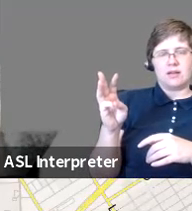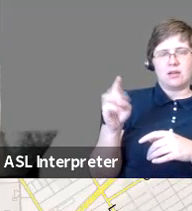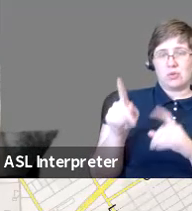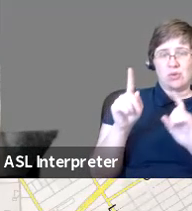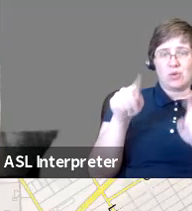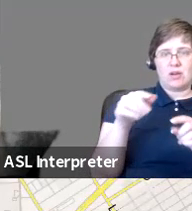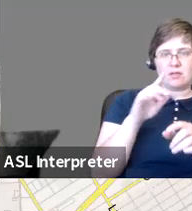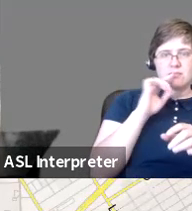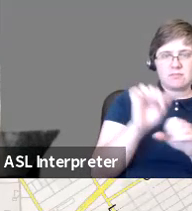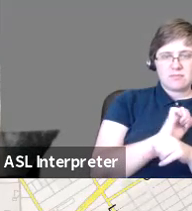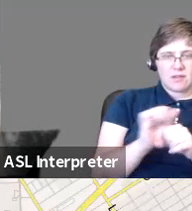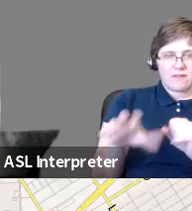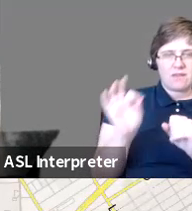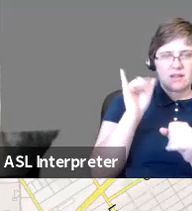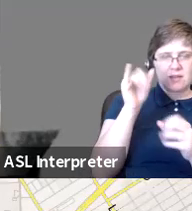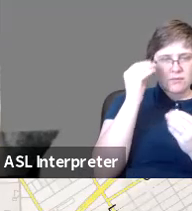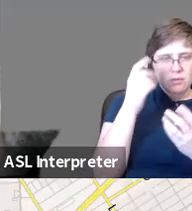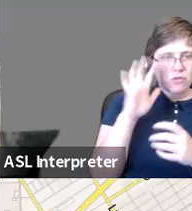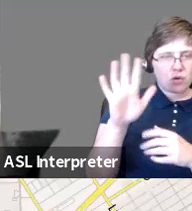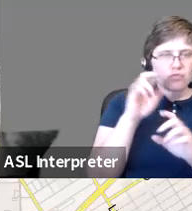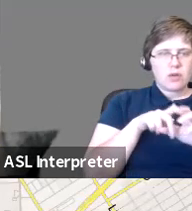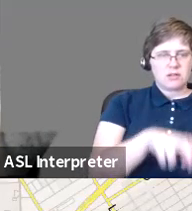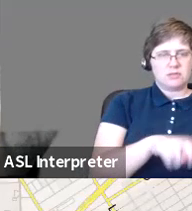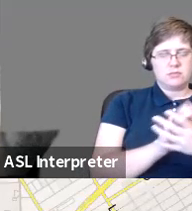to actually find out the details for your ride.